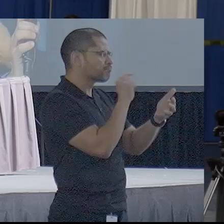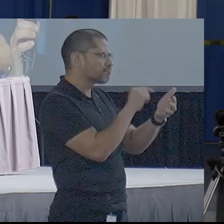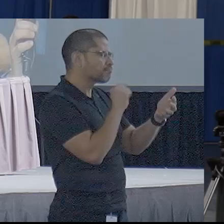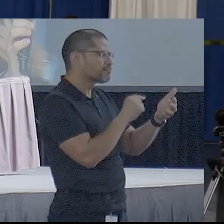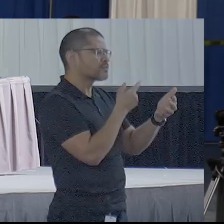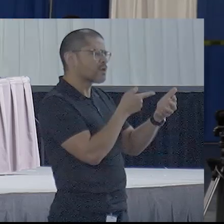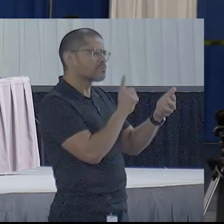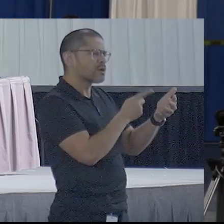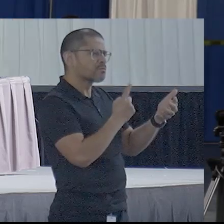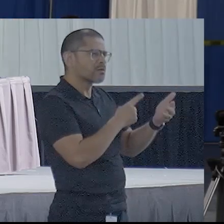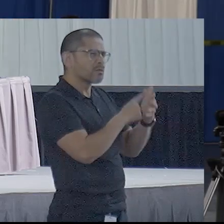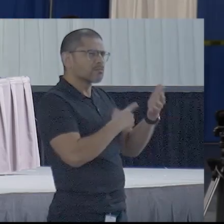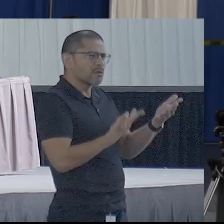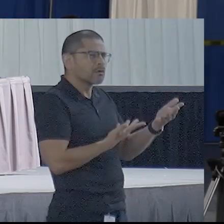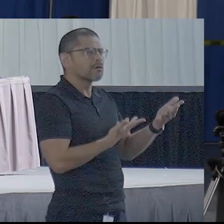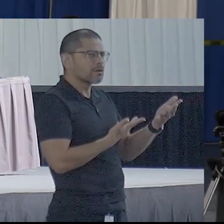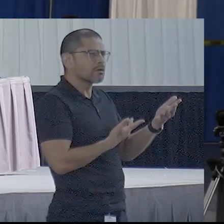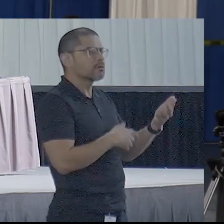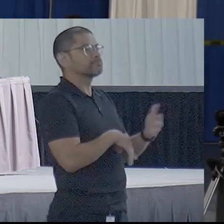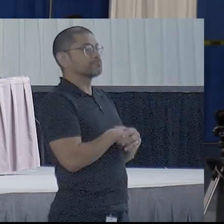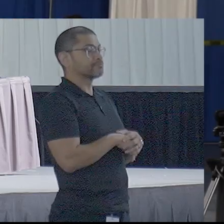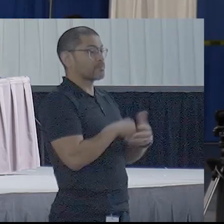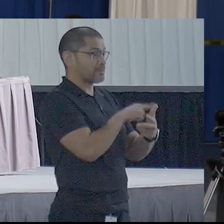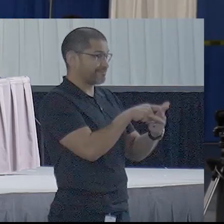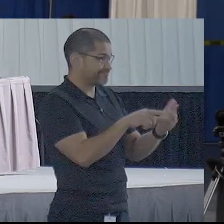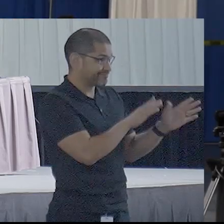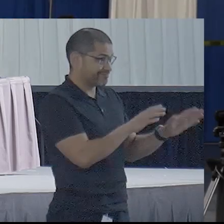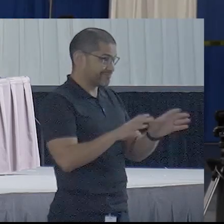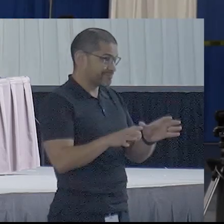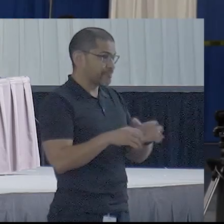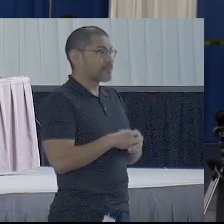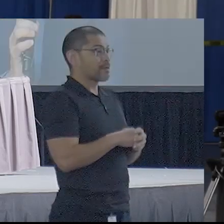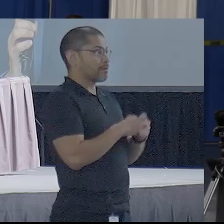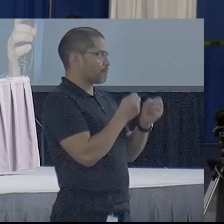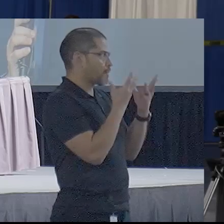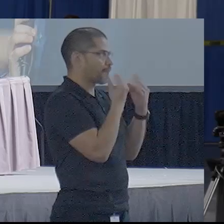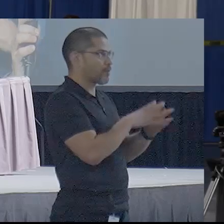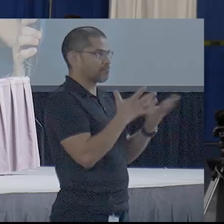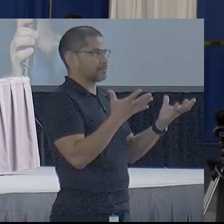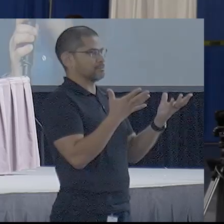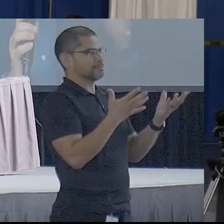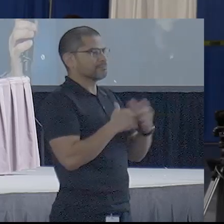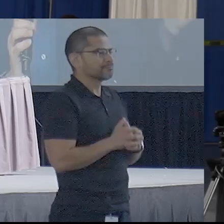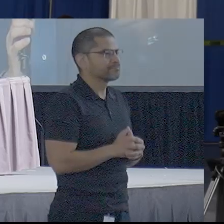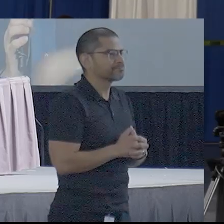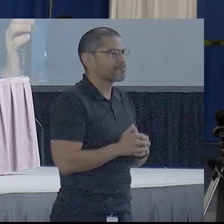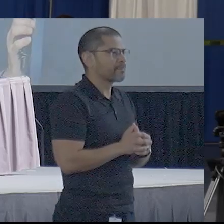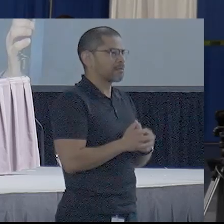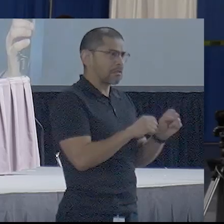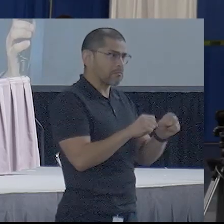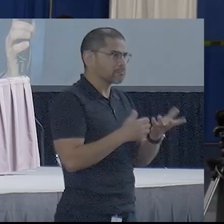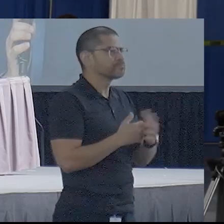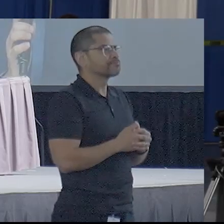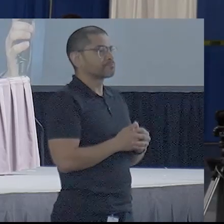these three that are sitting next to me. They can do a lot more than I can. So, and we've got plenty more out